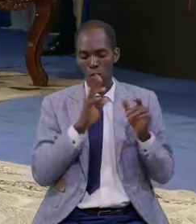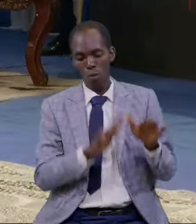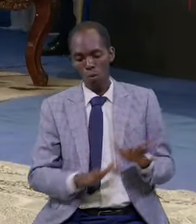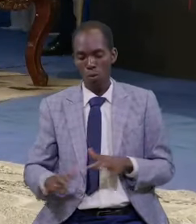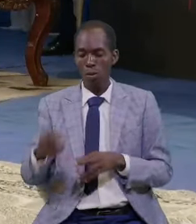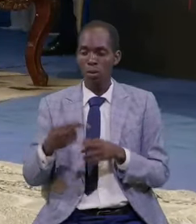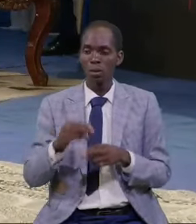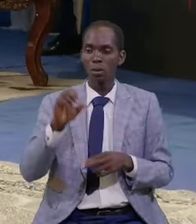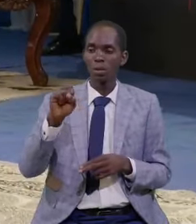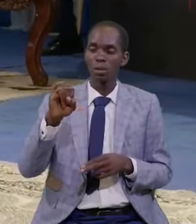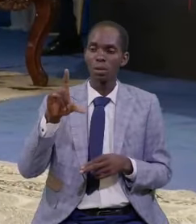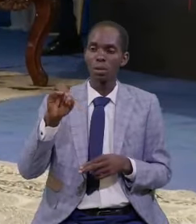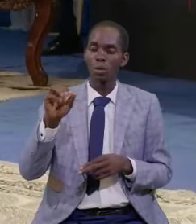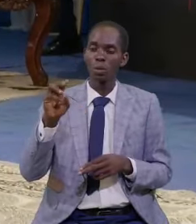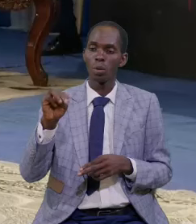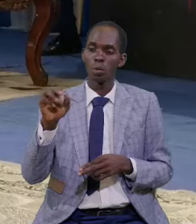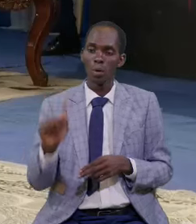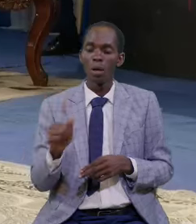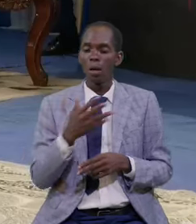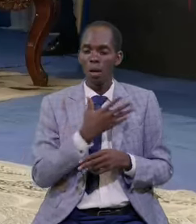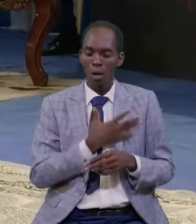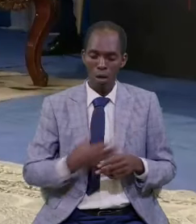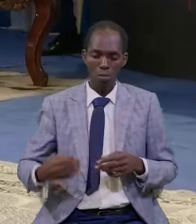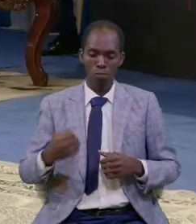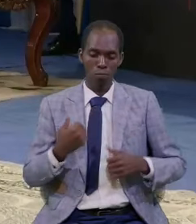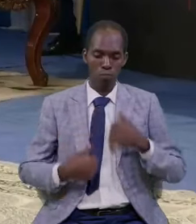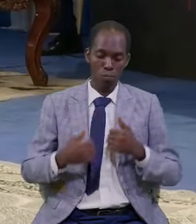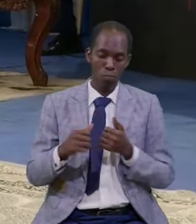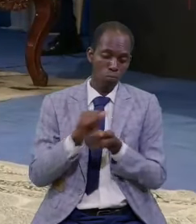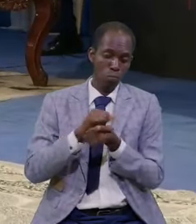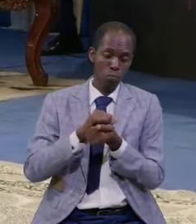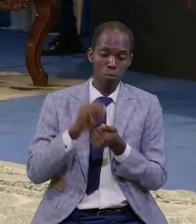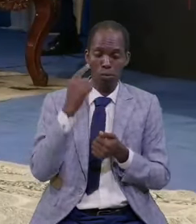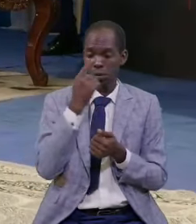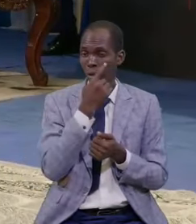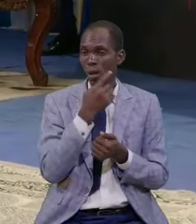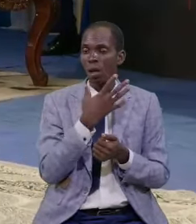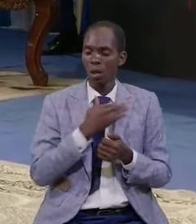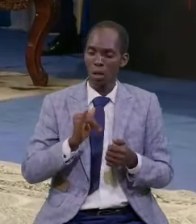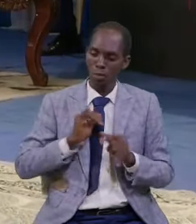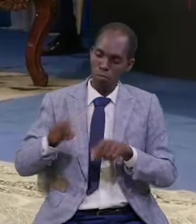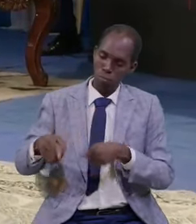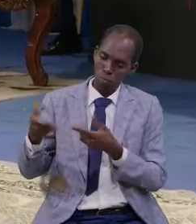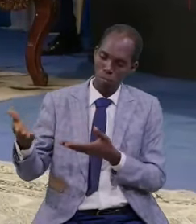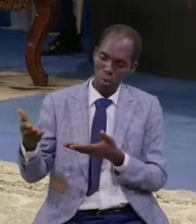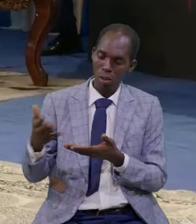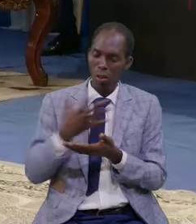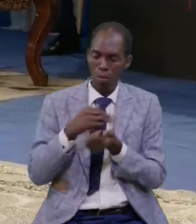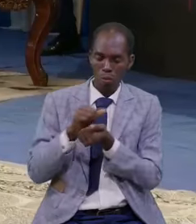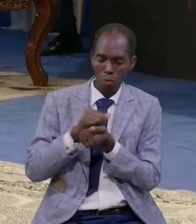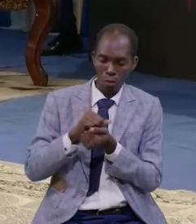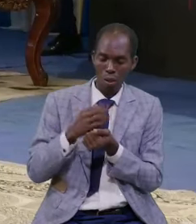and wash. And I went and washed and received sight.